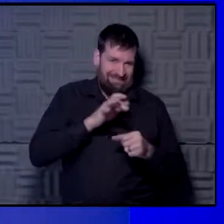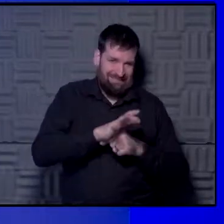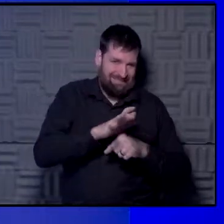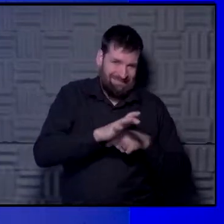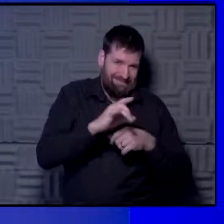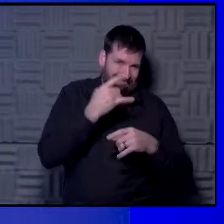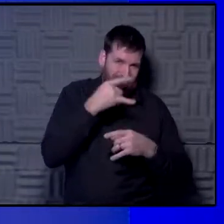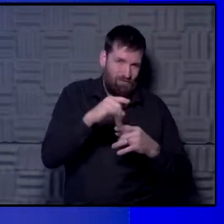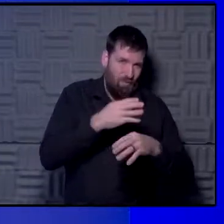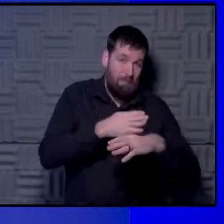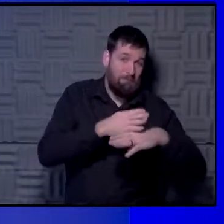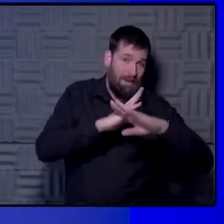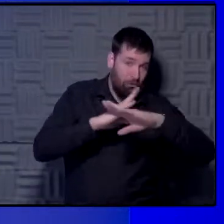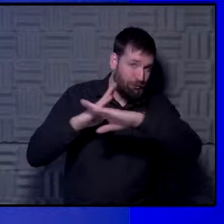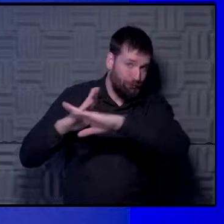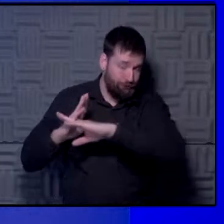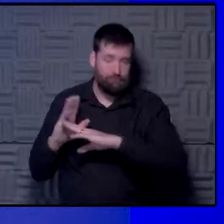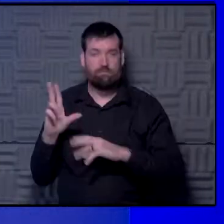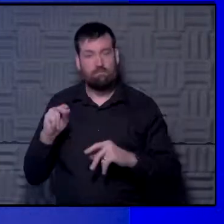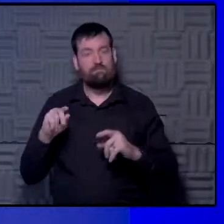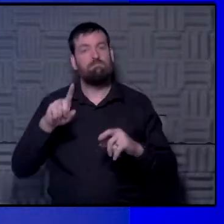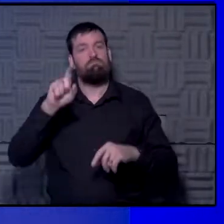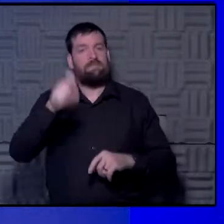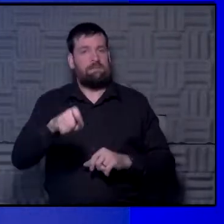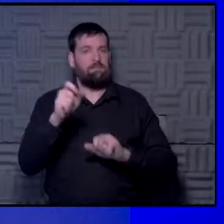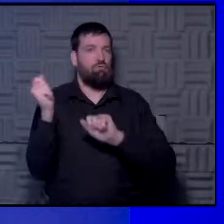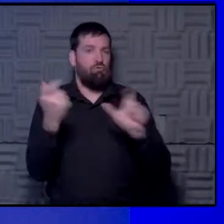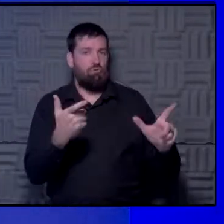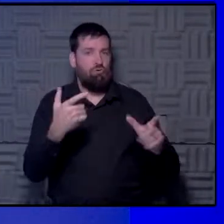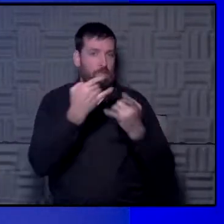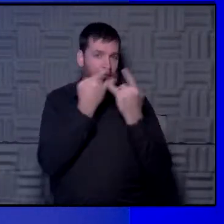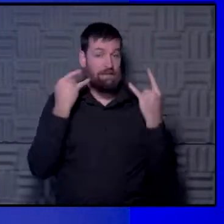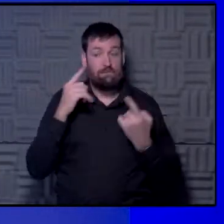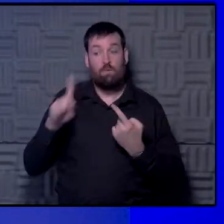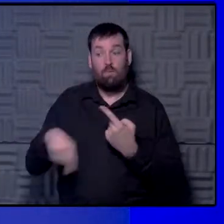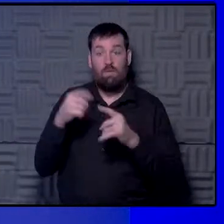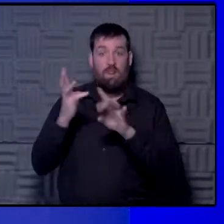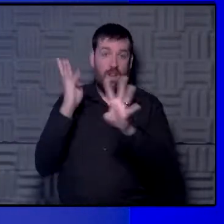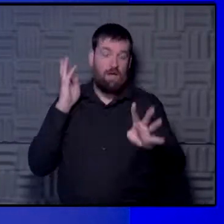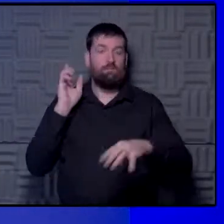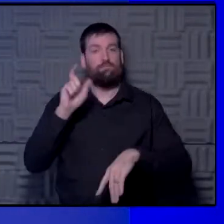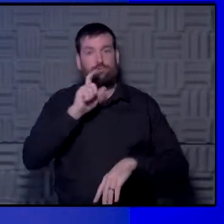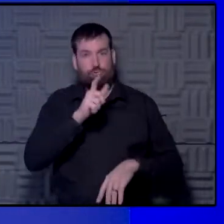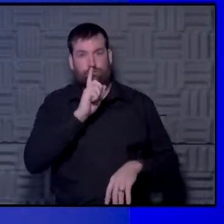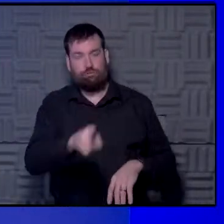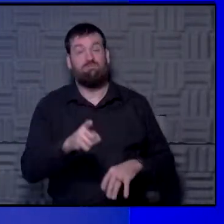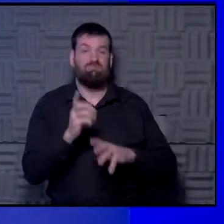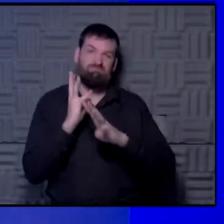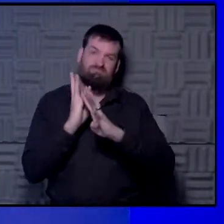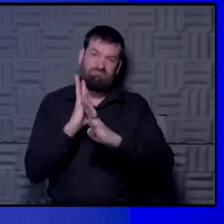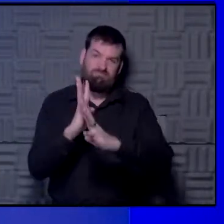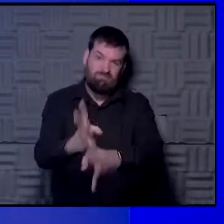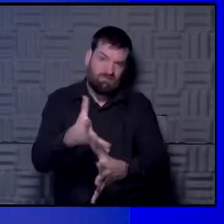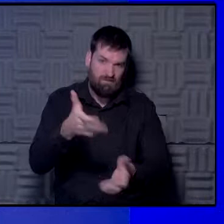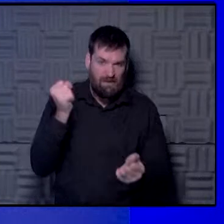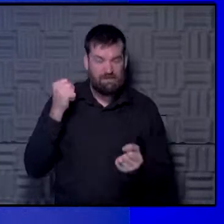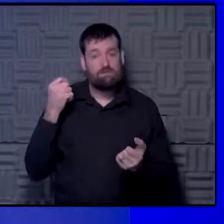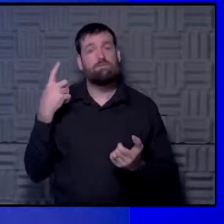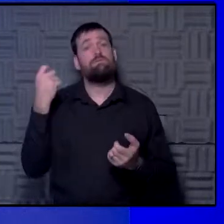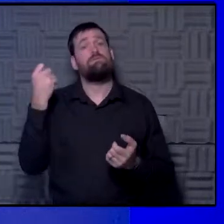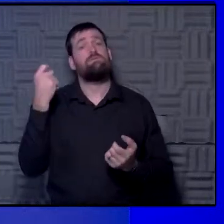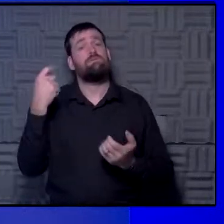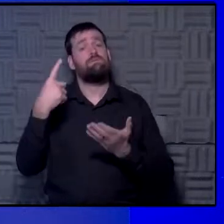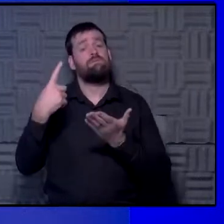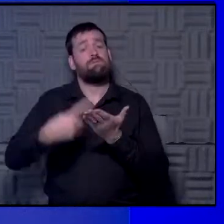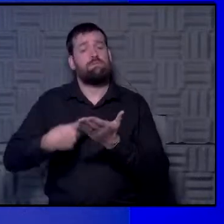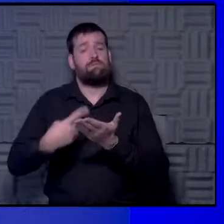protection. So everybody needs to be in a mask, and I'm sure they will when they're in line. The line moves through pretty quickly. Now, there may be some